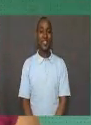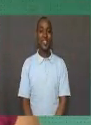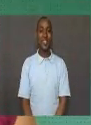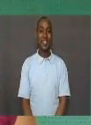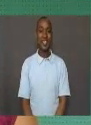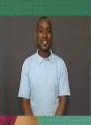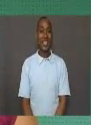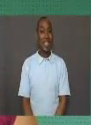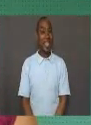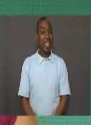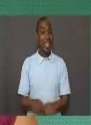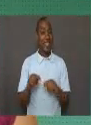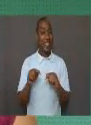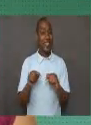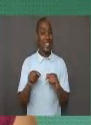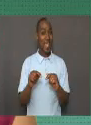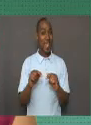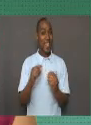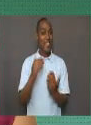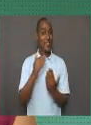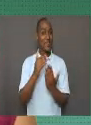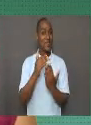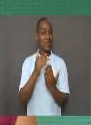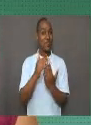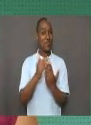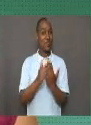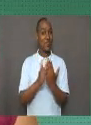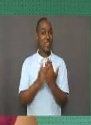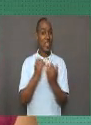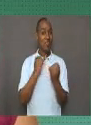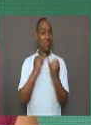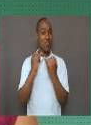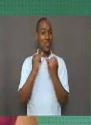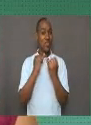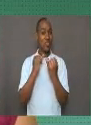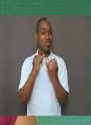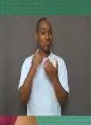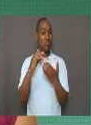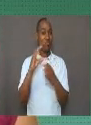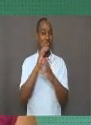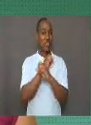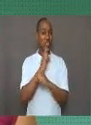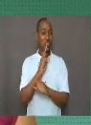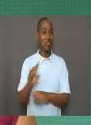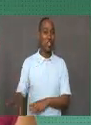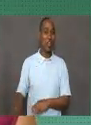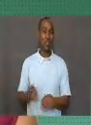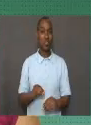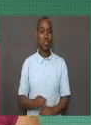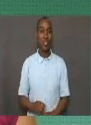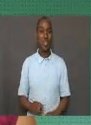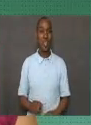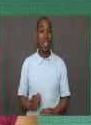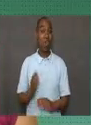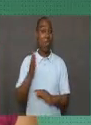We have covered quite a bit of information so far, students. For our